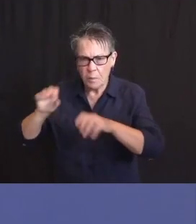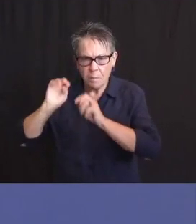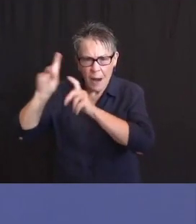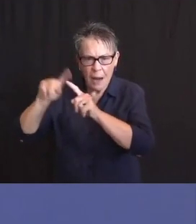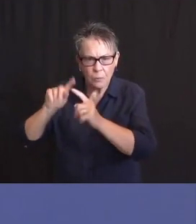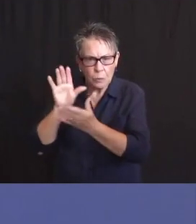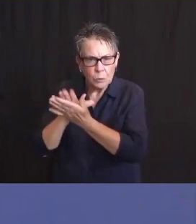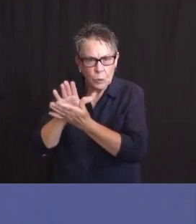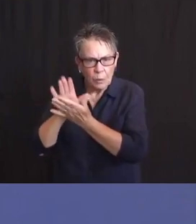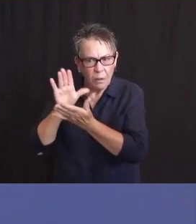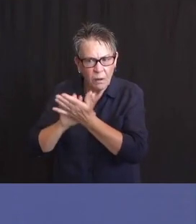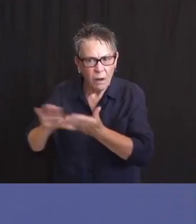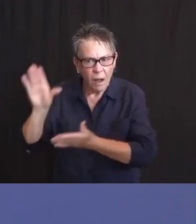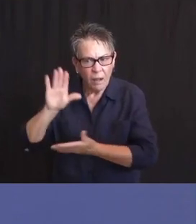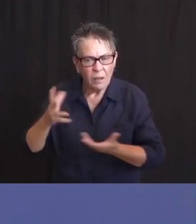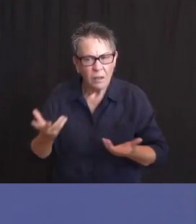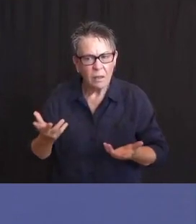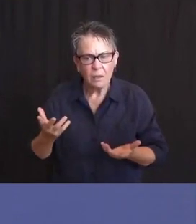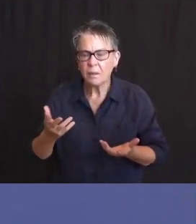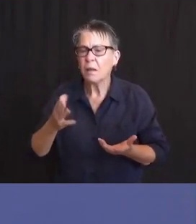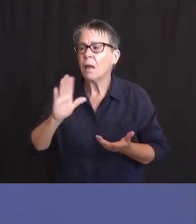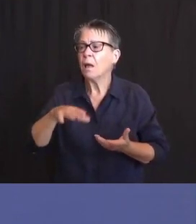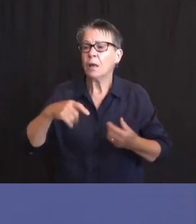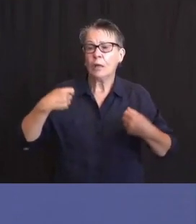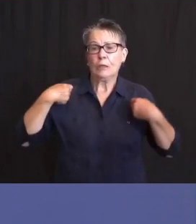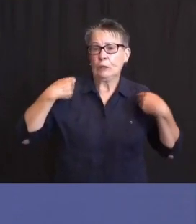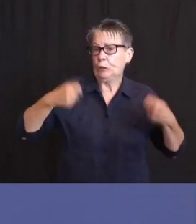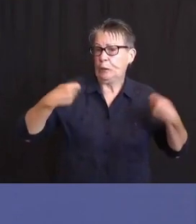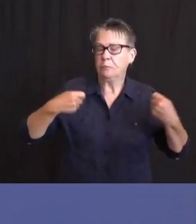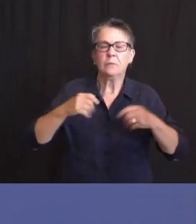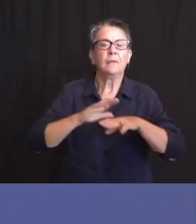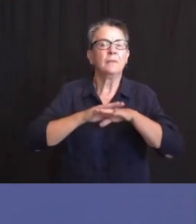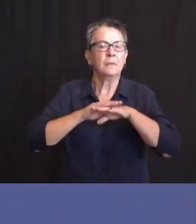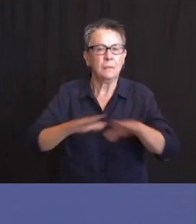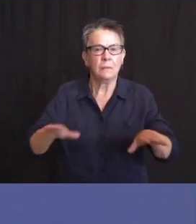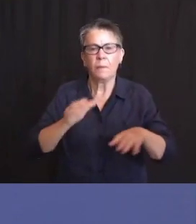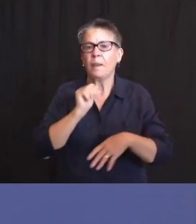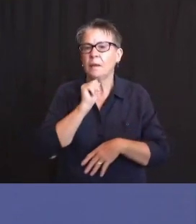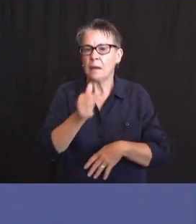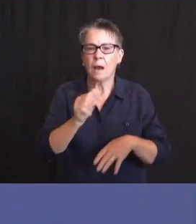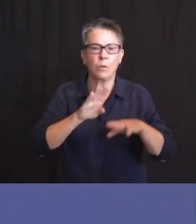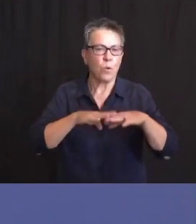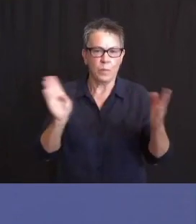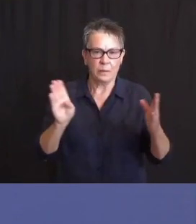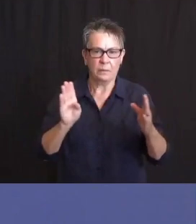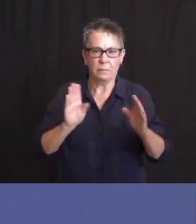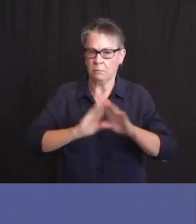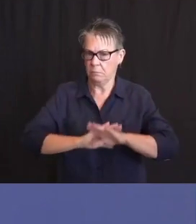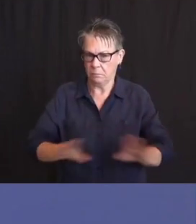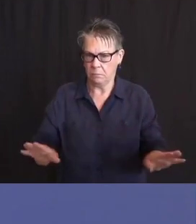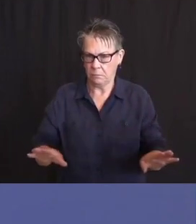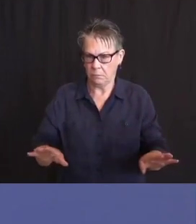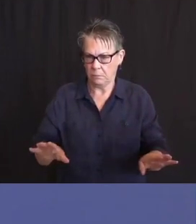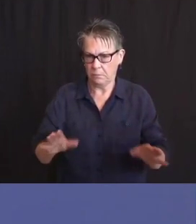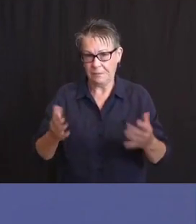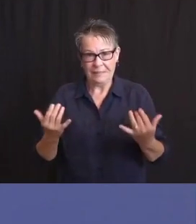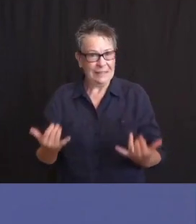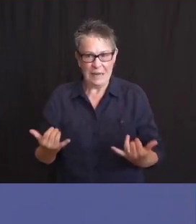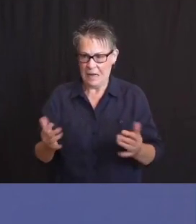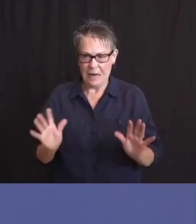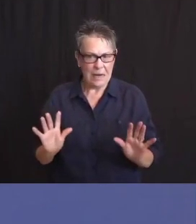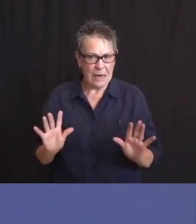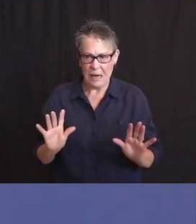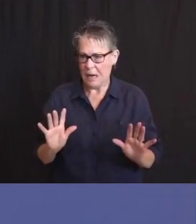it's just not, we're not there yet. Limited, and when we do get there, your question I think was, could you see it being done with some